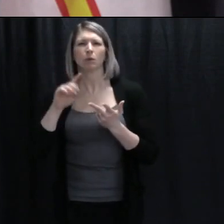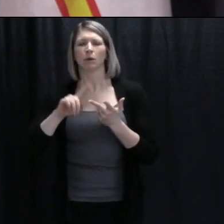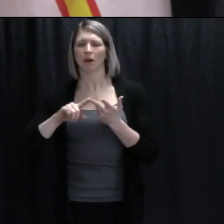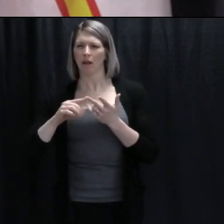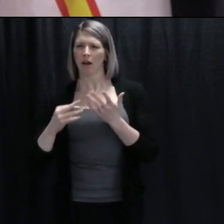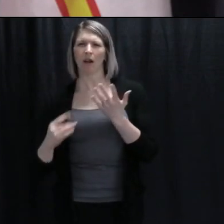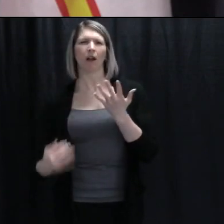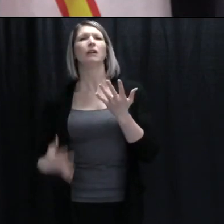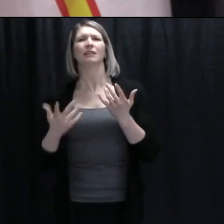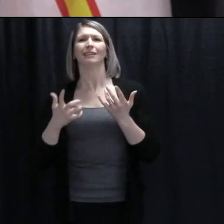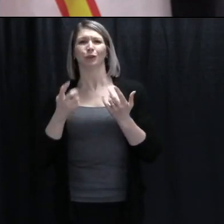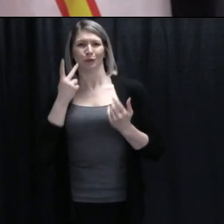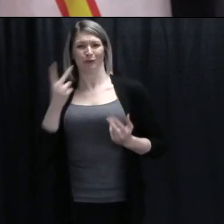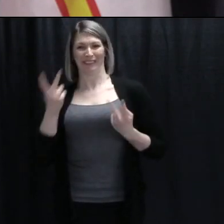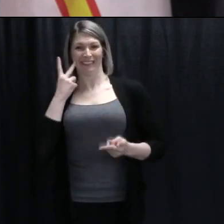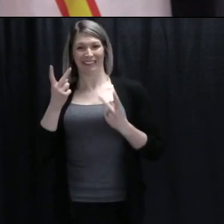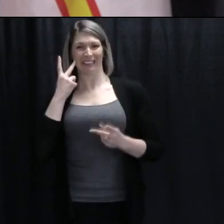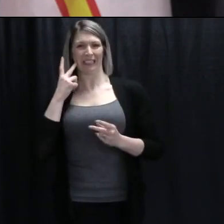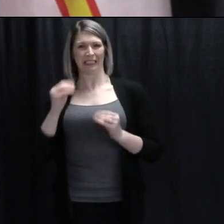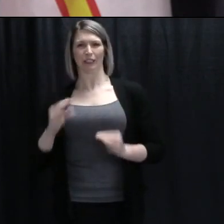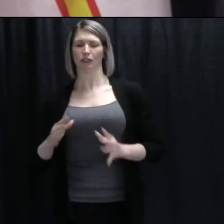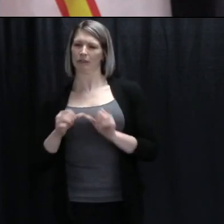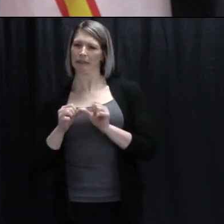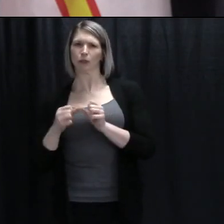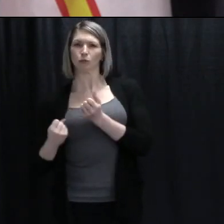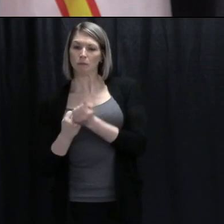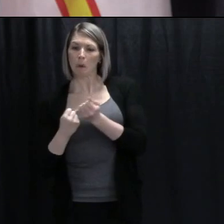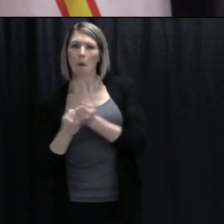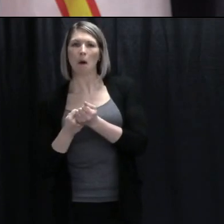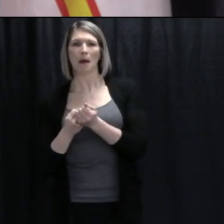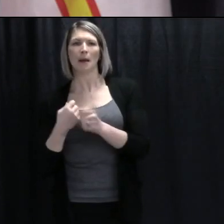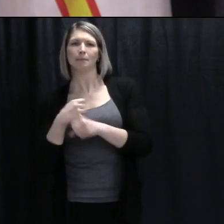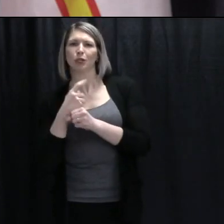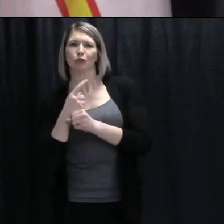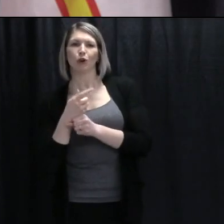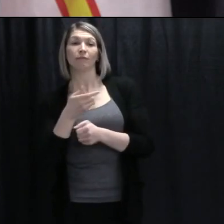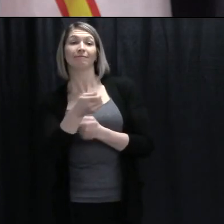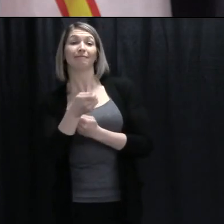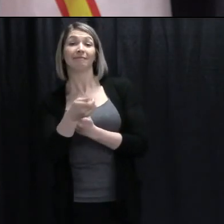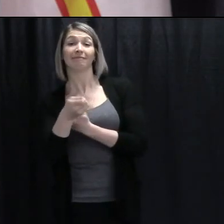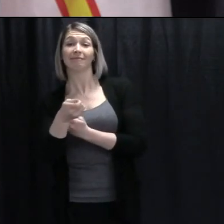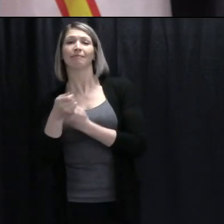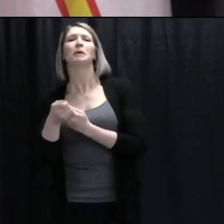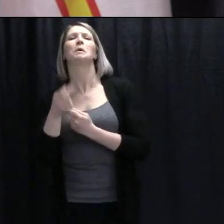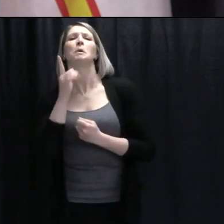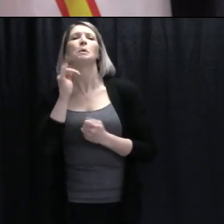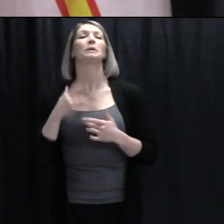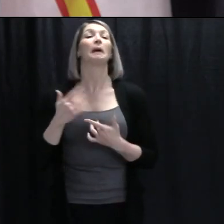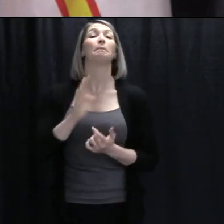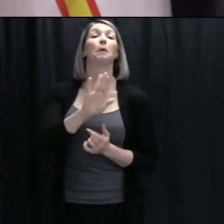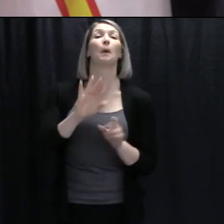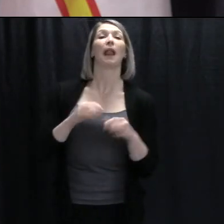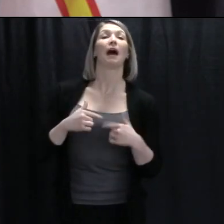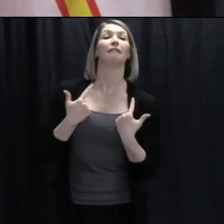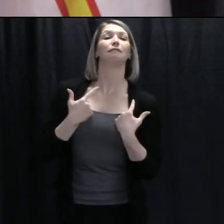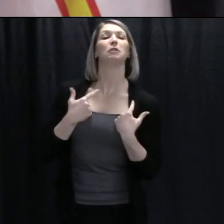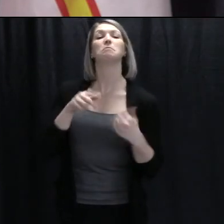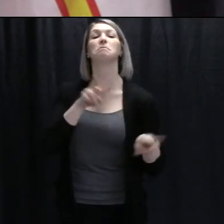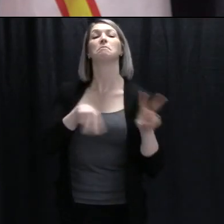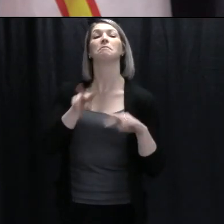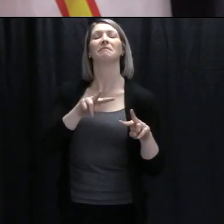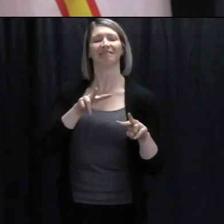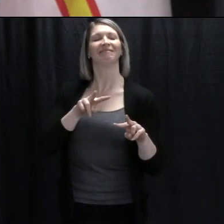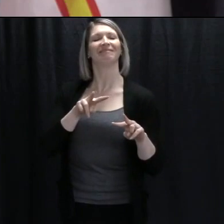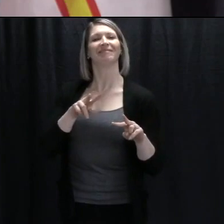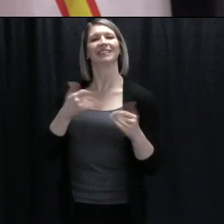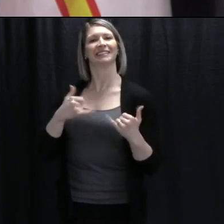the tremendous work that our teachers are doing, staying engaged with their students, or indeed going above and beyond. So